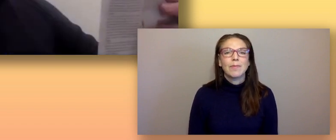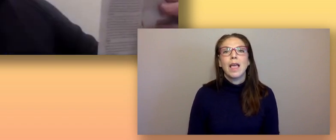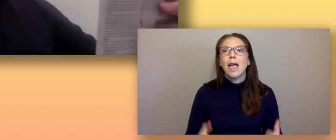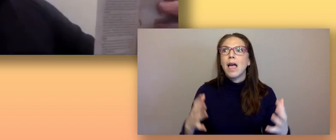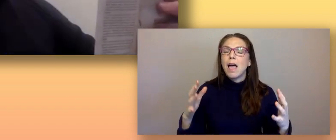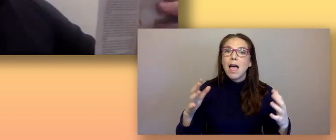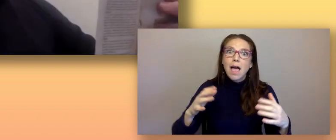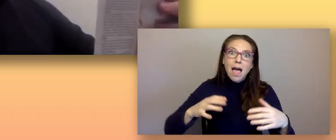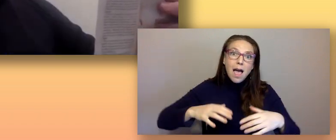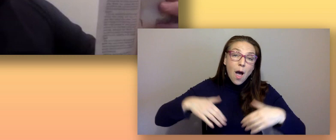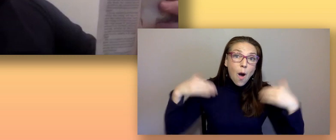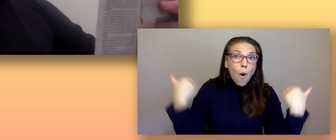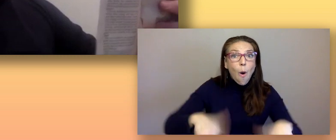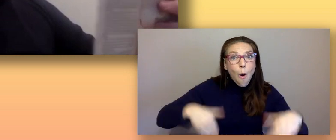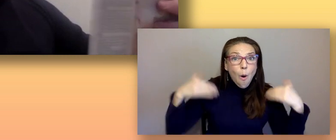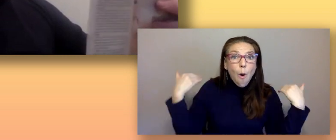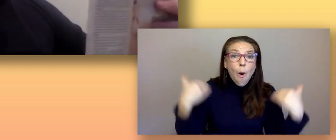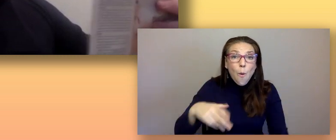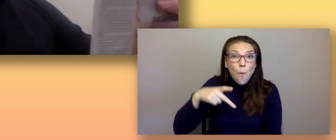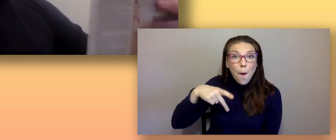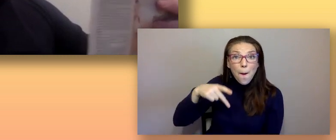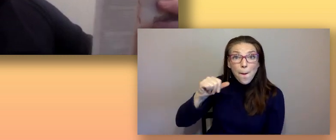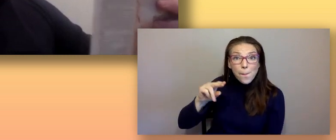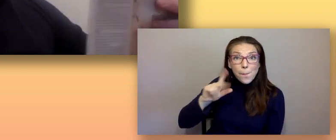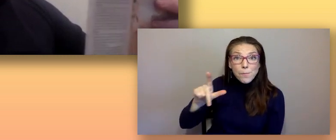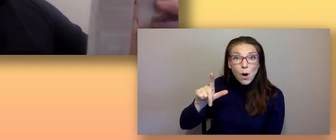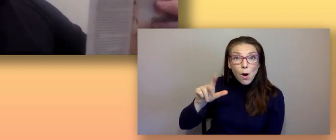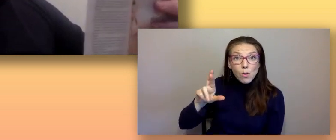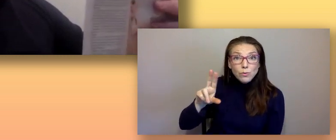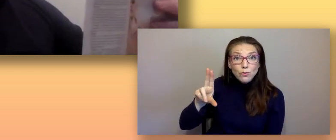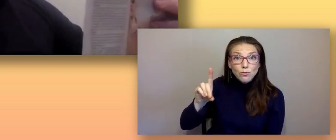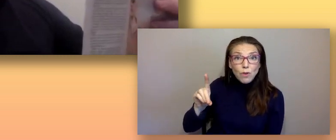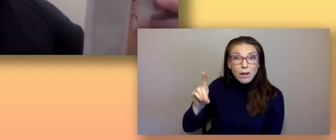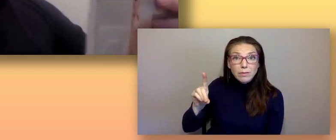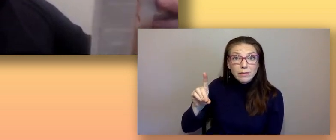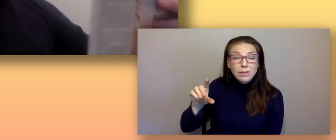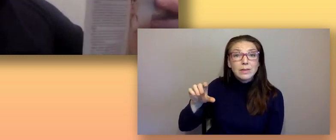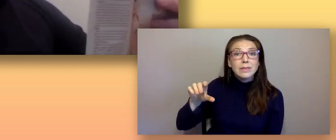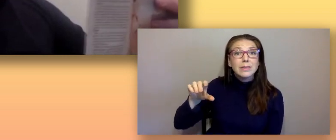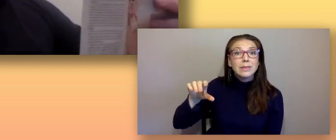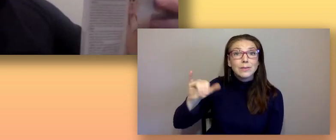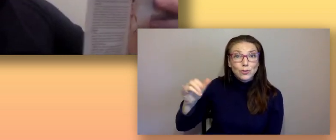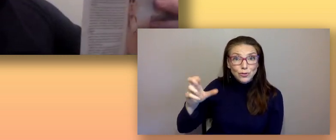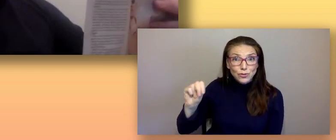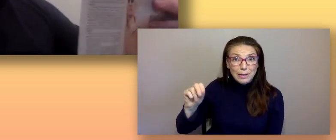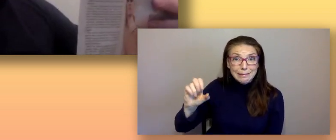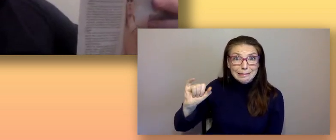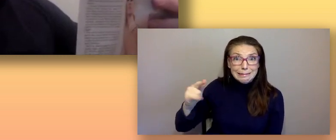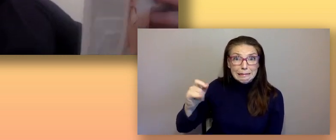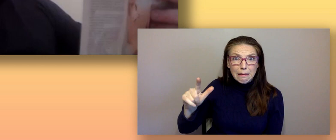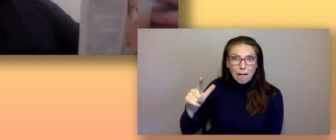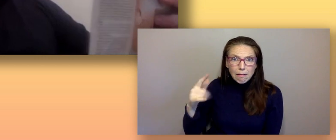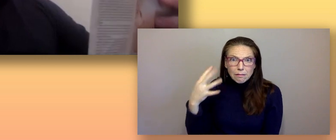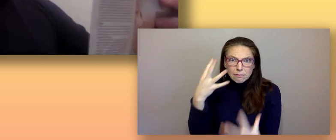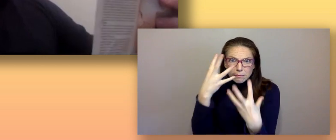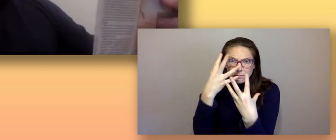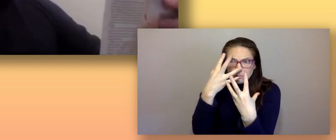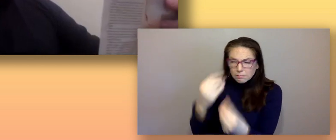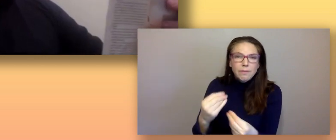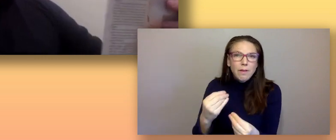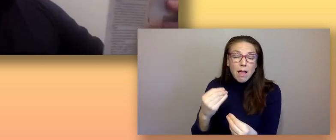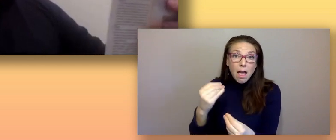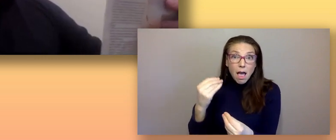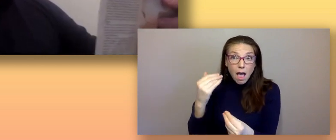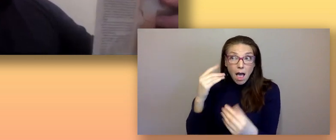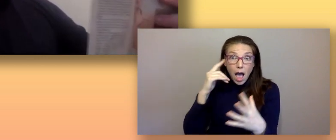Oh, wow. Paul Rudd and Jason Segel are gorgeous. I hope they get